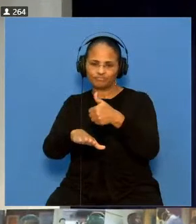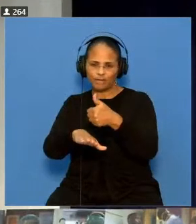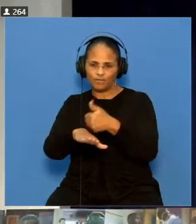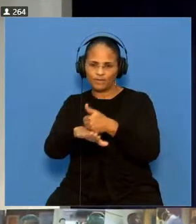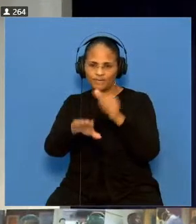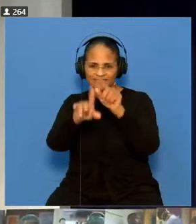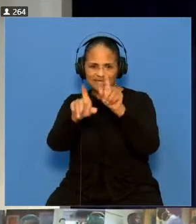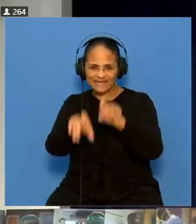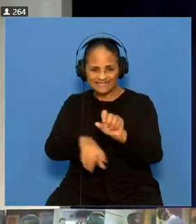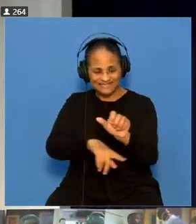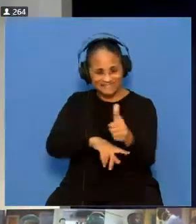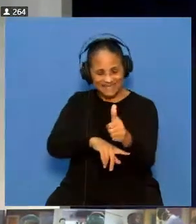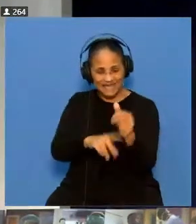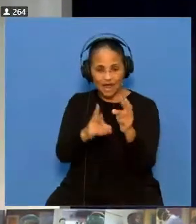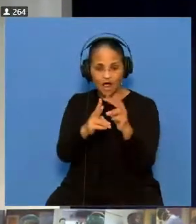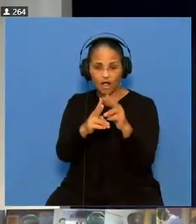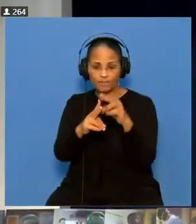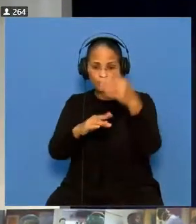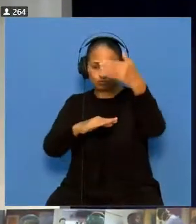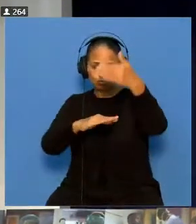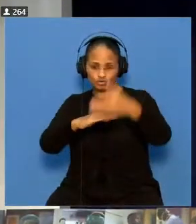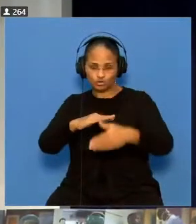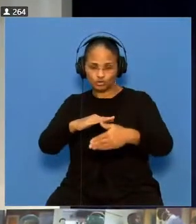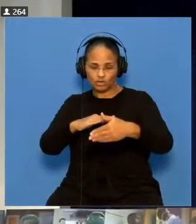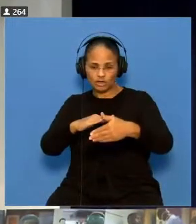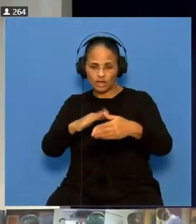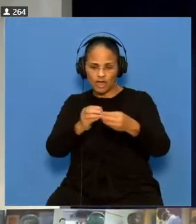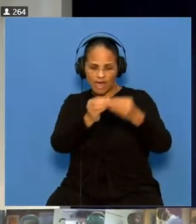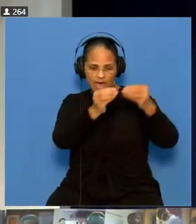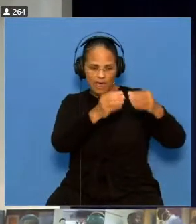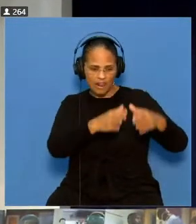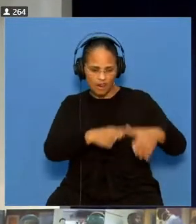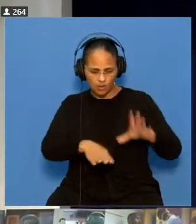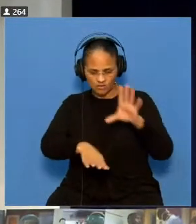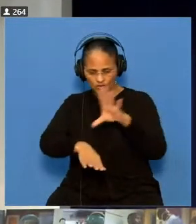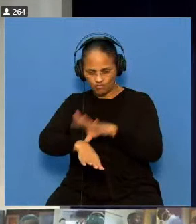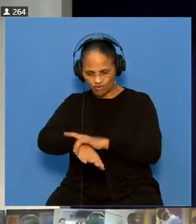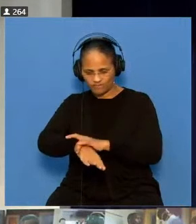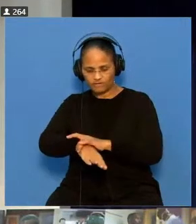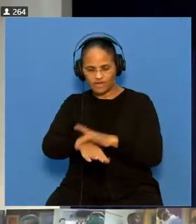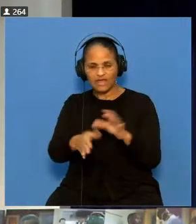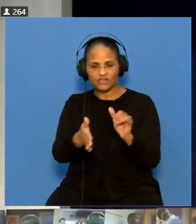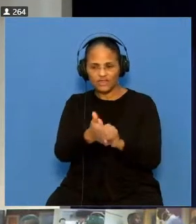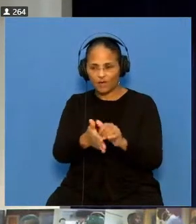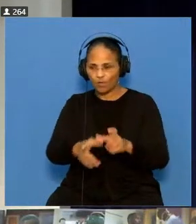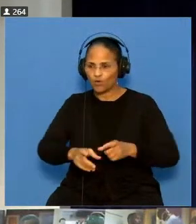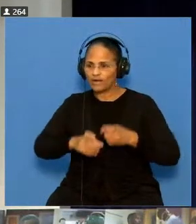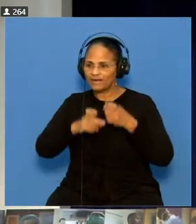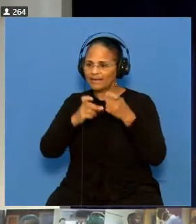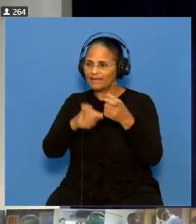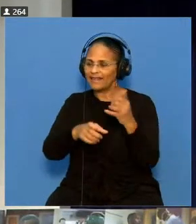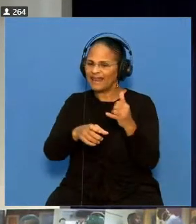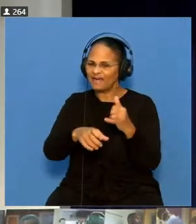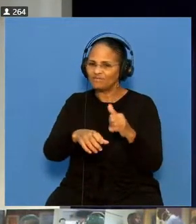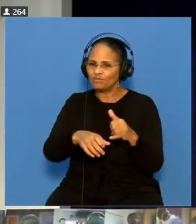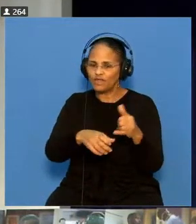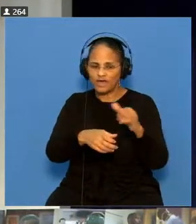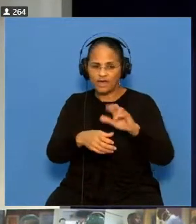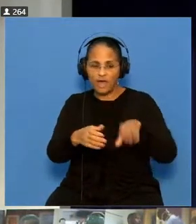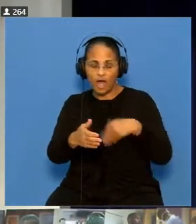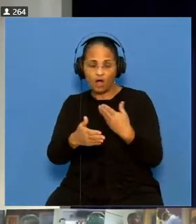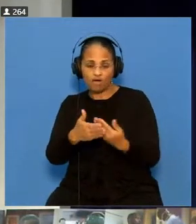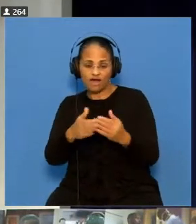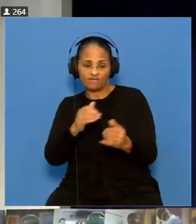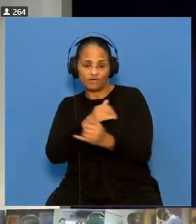a.m. They said a couple stood in front of them and the woman lost her yellow wristband, the wristband that is supposed to be given to people when they arrive on the island. According